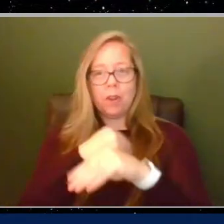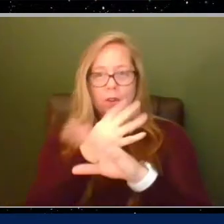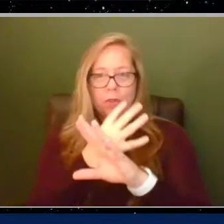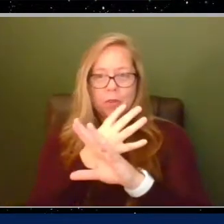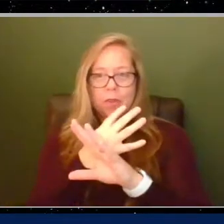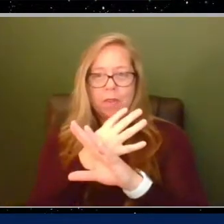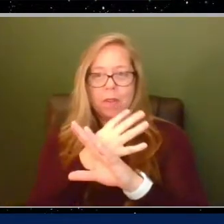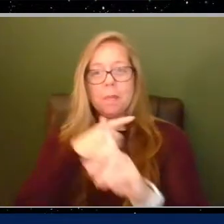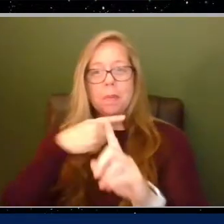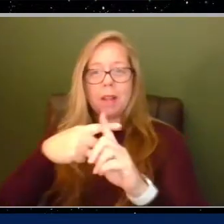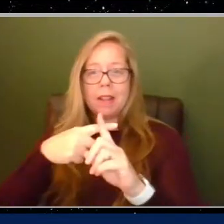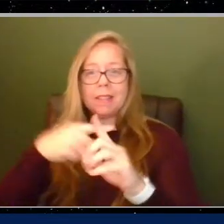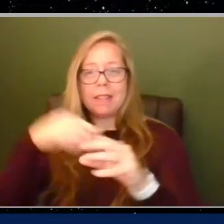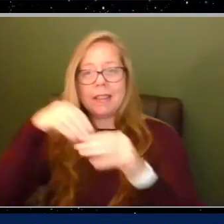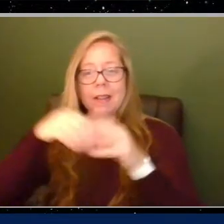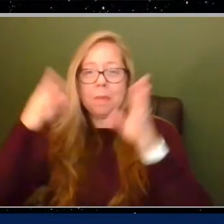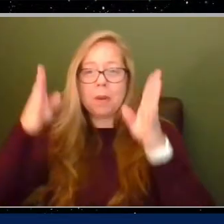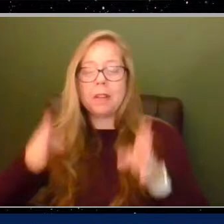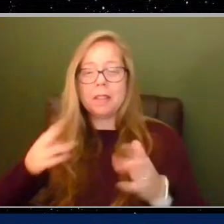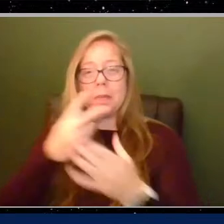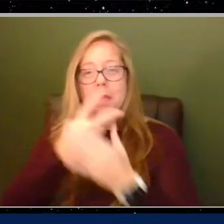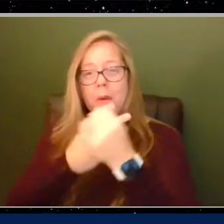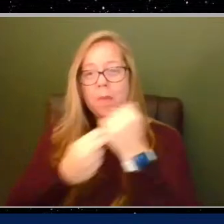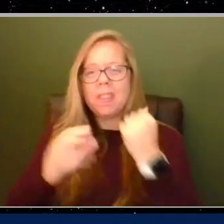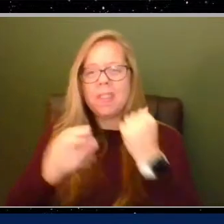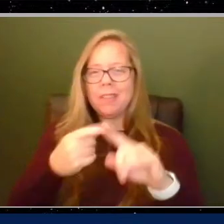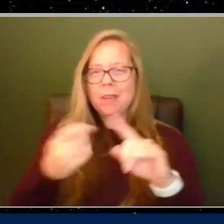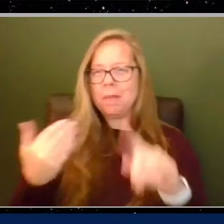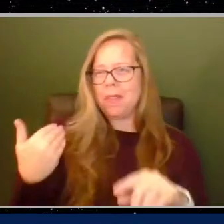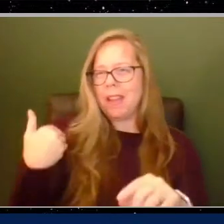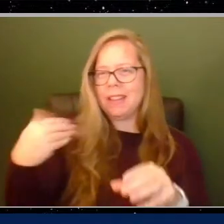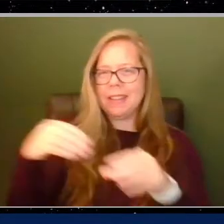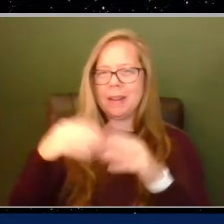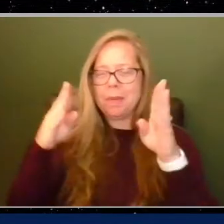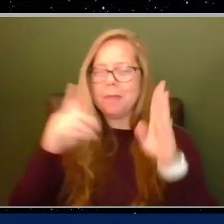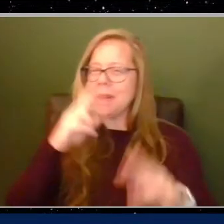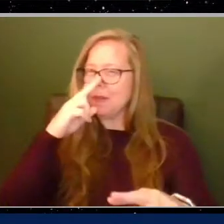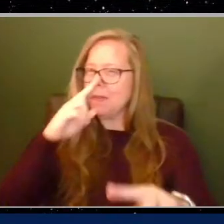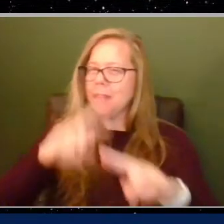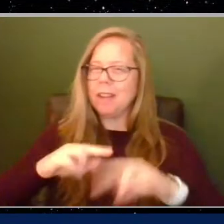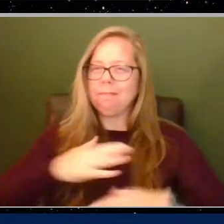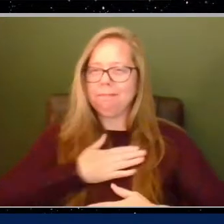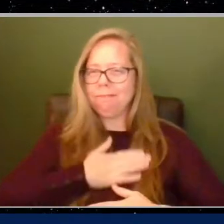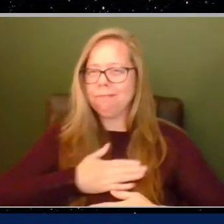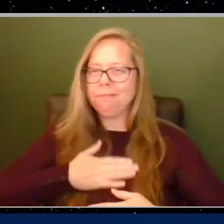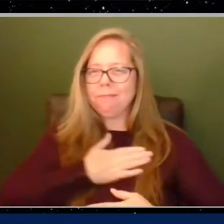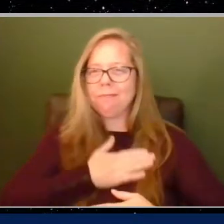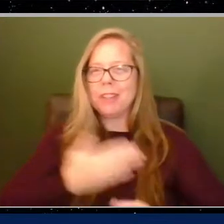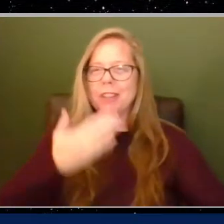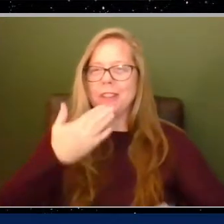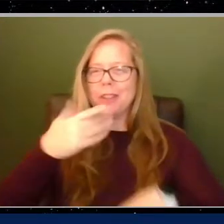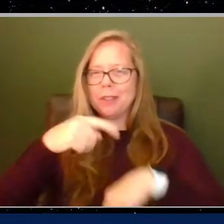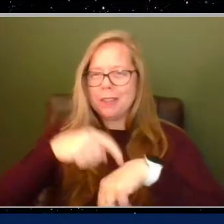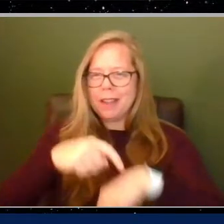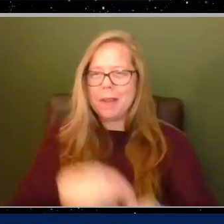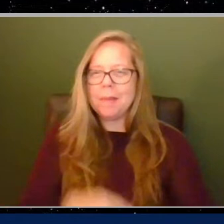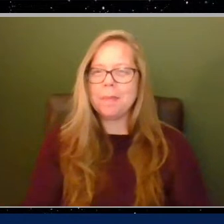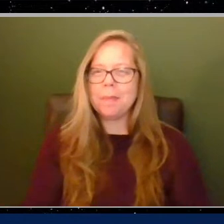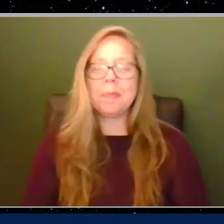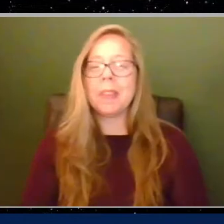All right. And that was from our last in-person one. It was a great time. We talked all